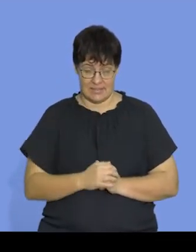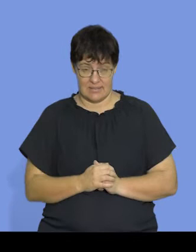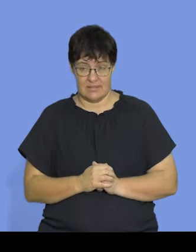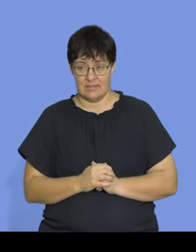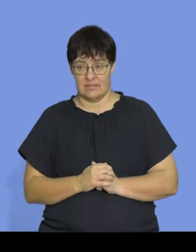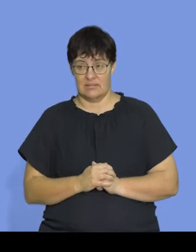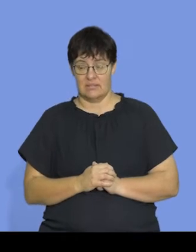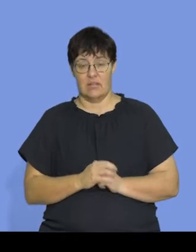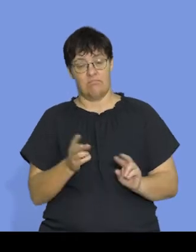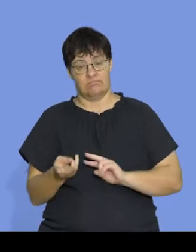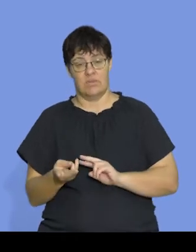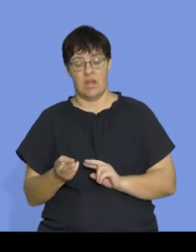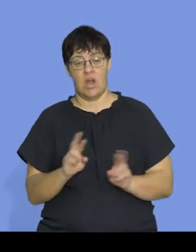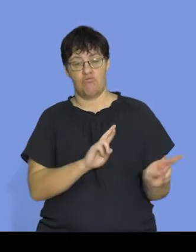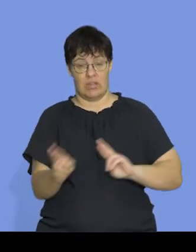of reaction.